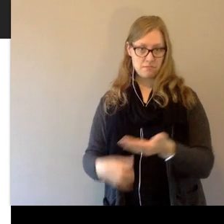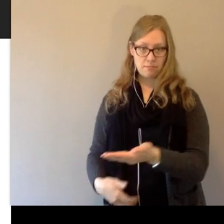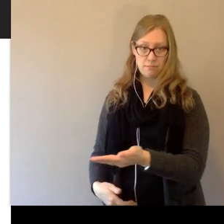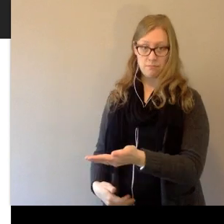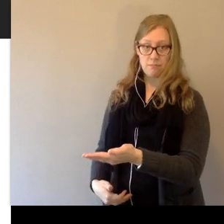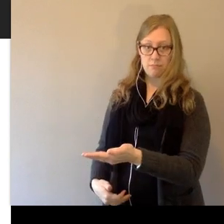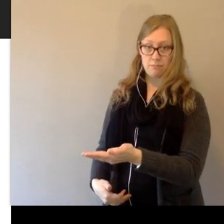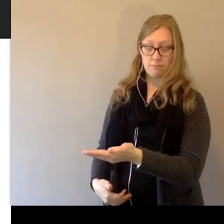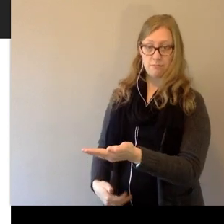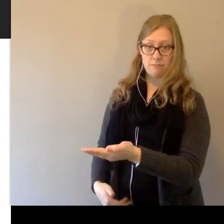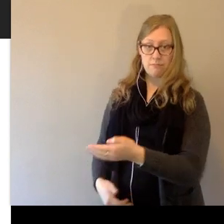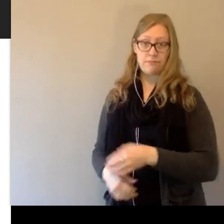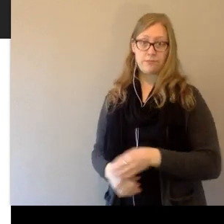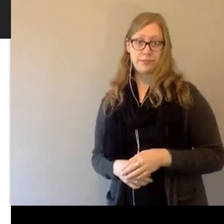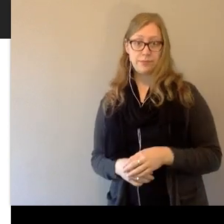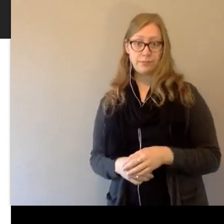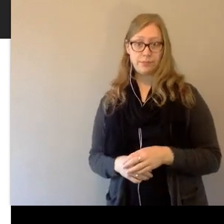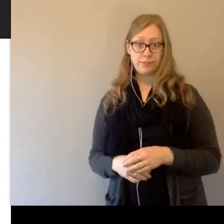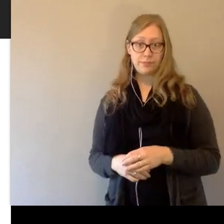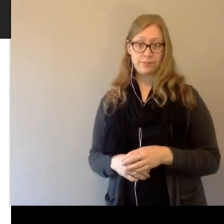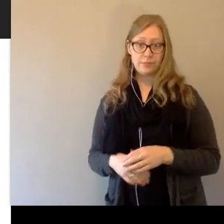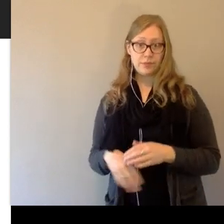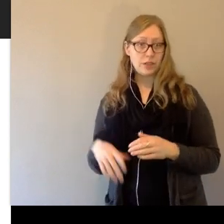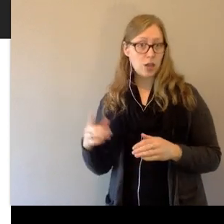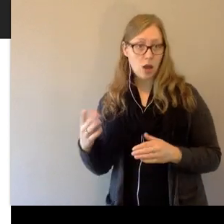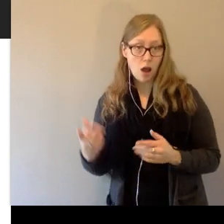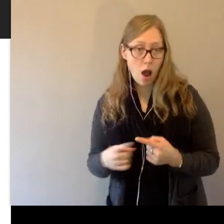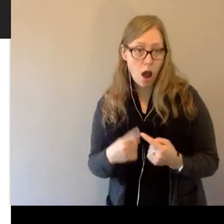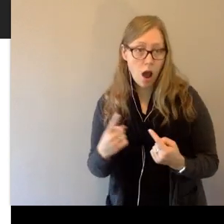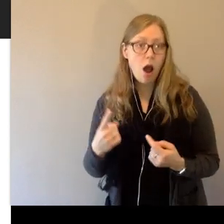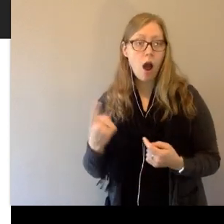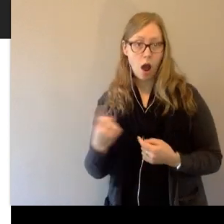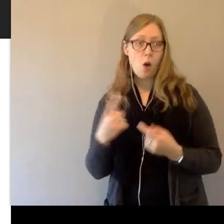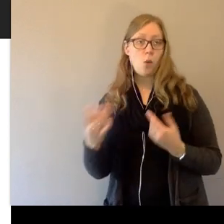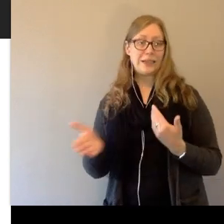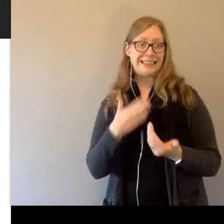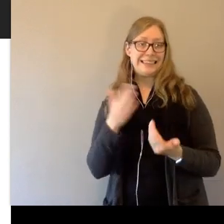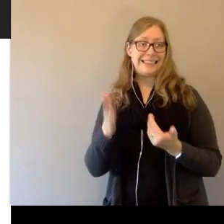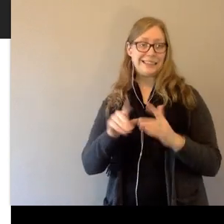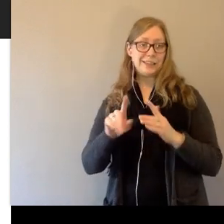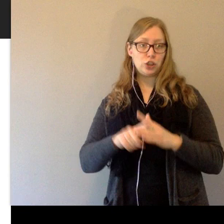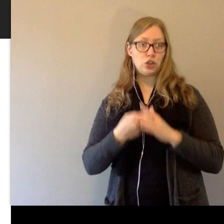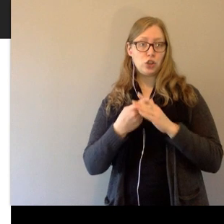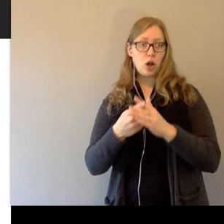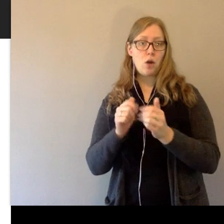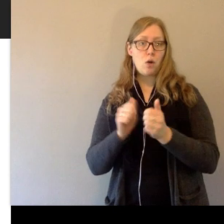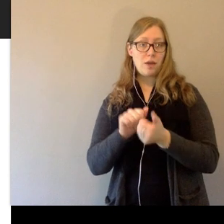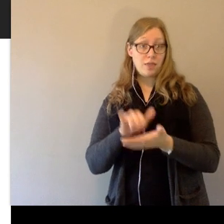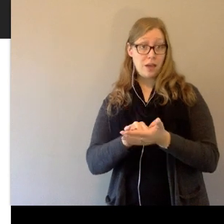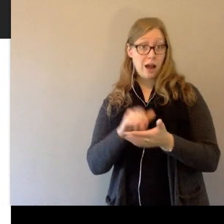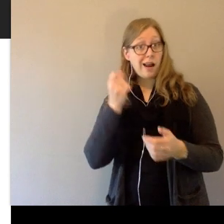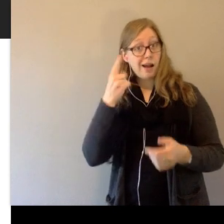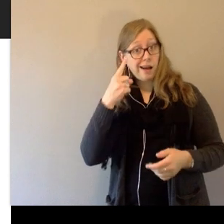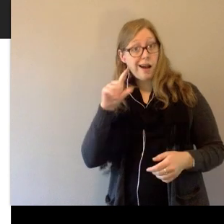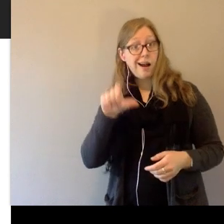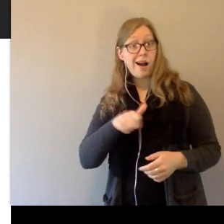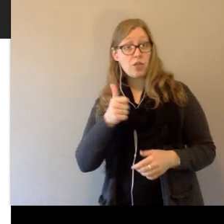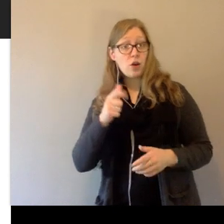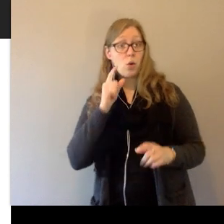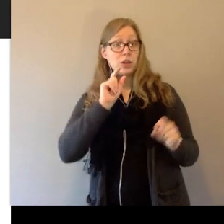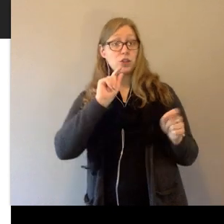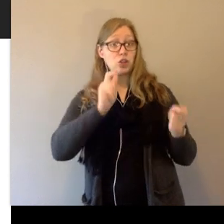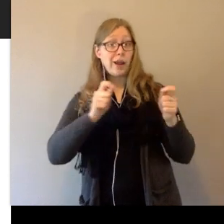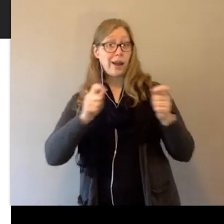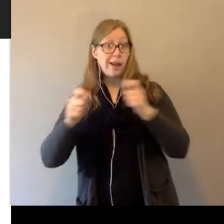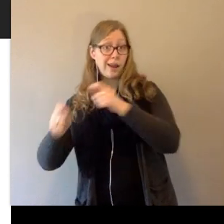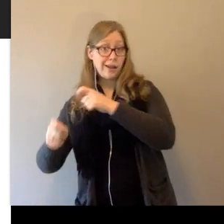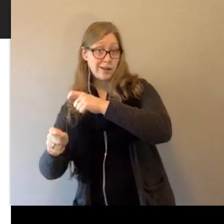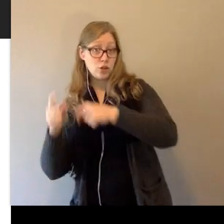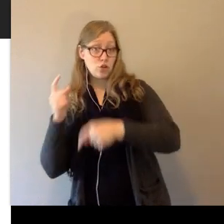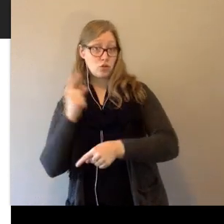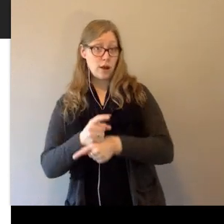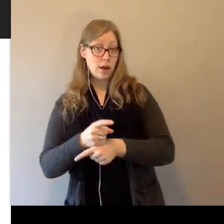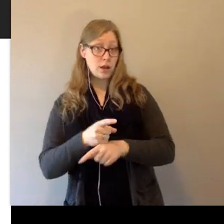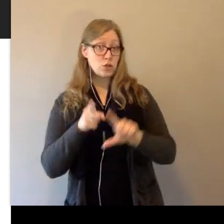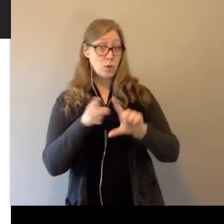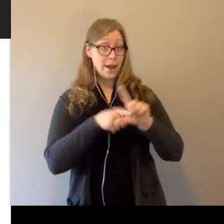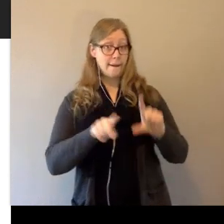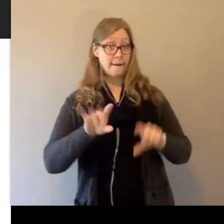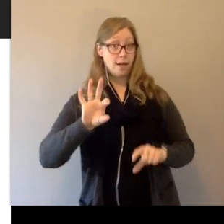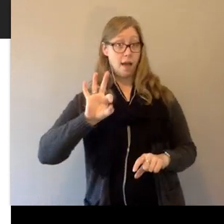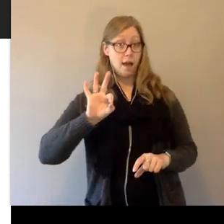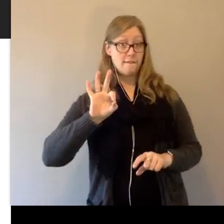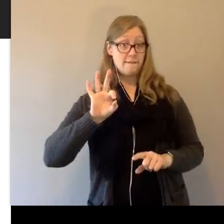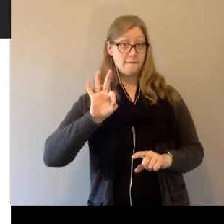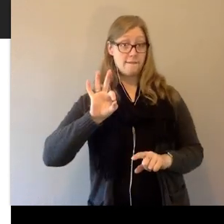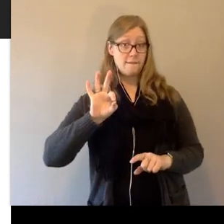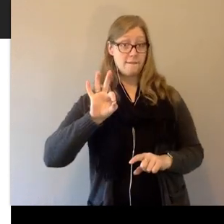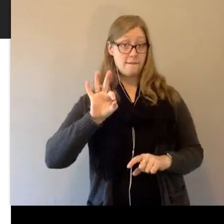Probably always easy to start with that. Then the other ones are going to change. So here I look at angle F is my is